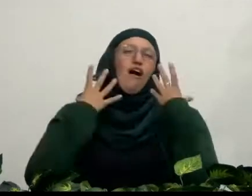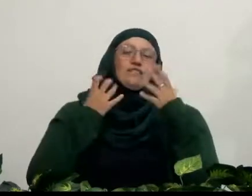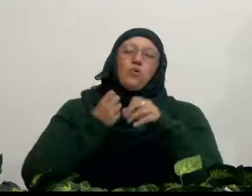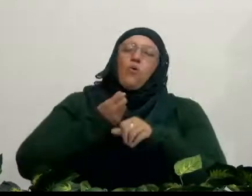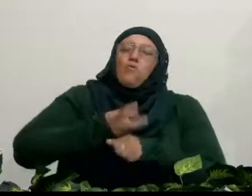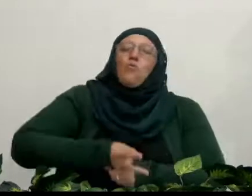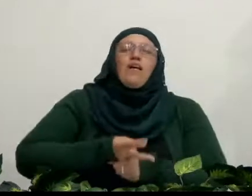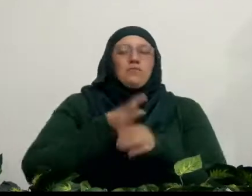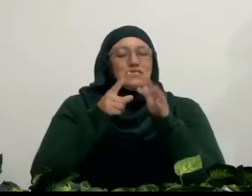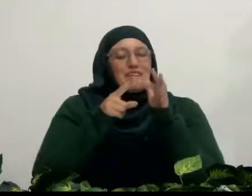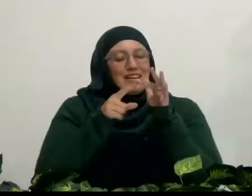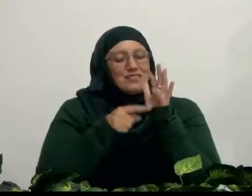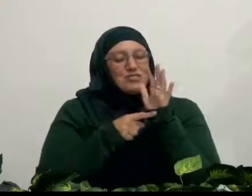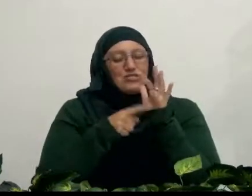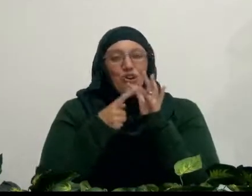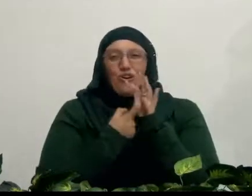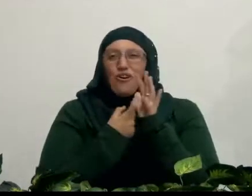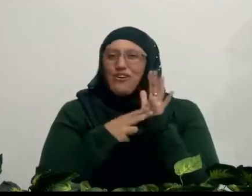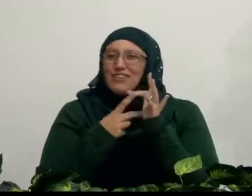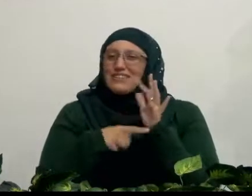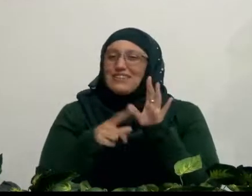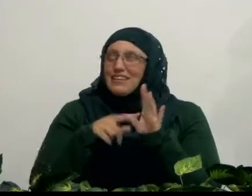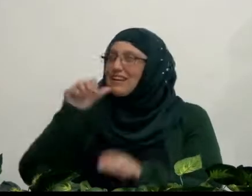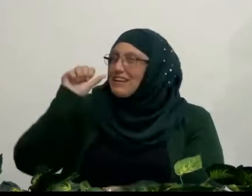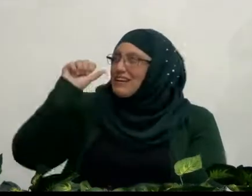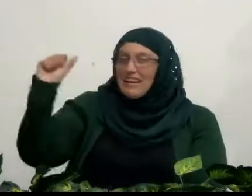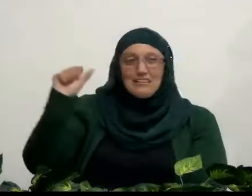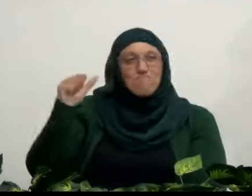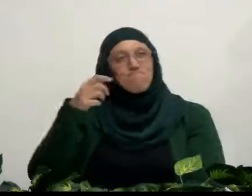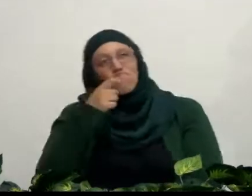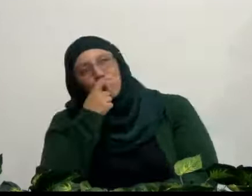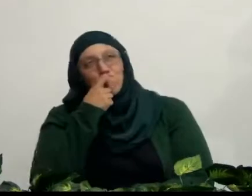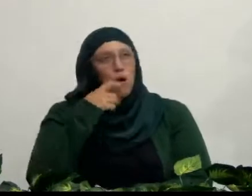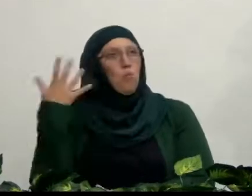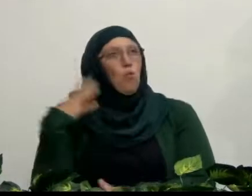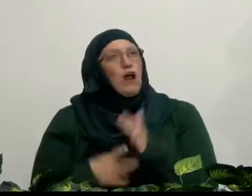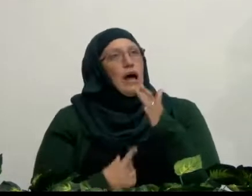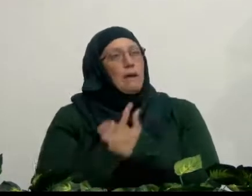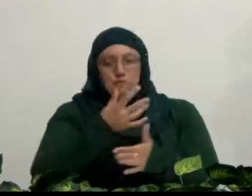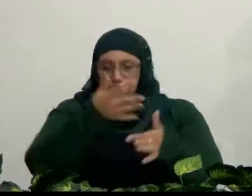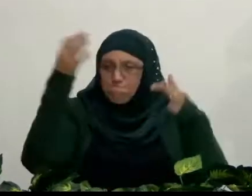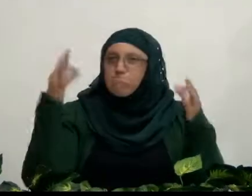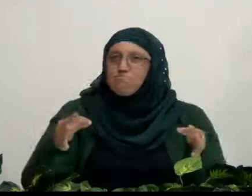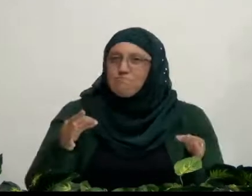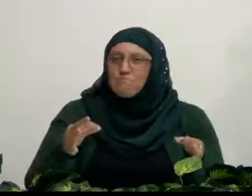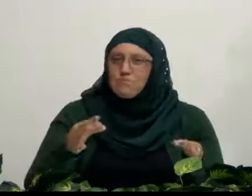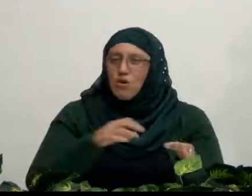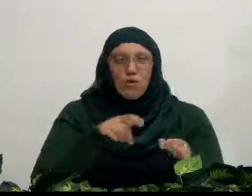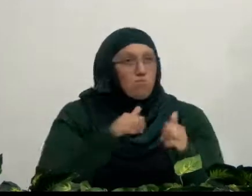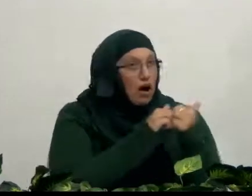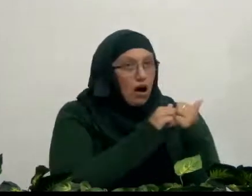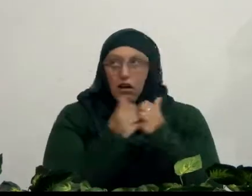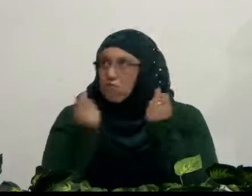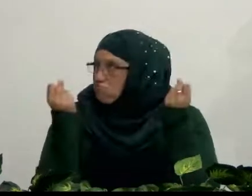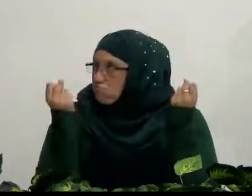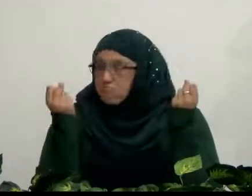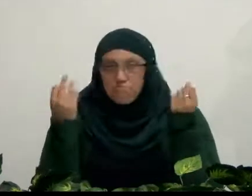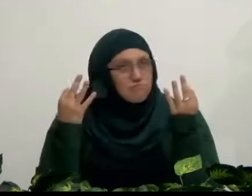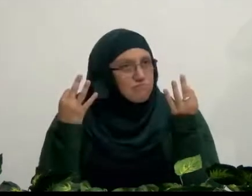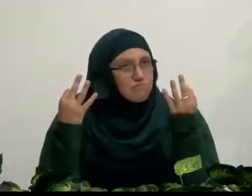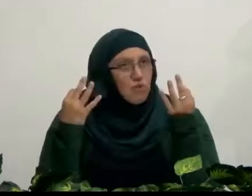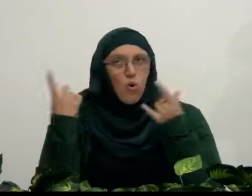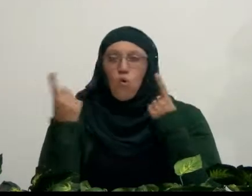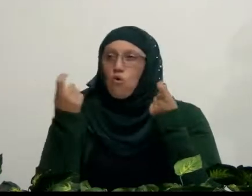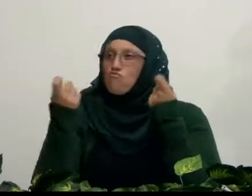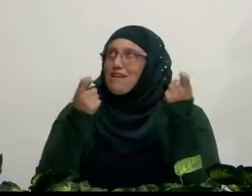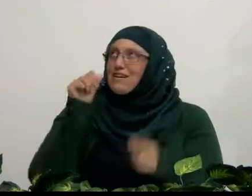effects His will without consulting anyone. There is no partner with Him in His decisions, nor is He assisted in running